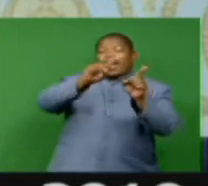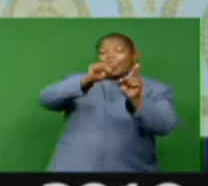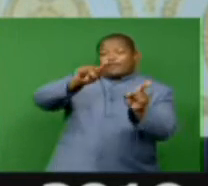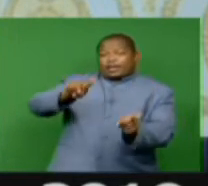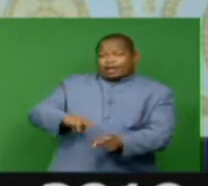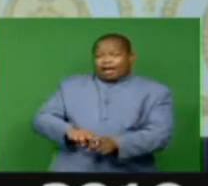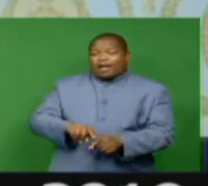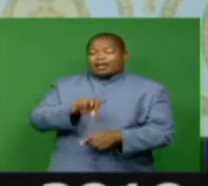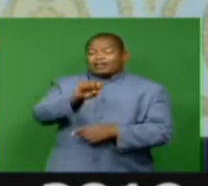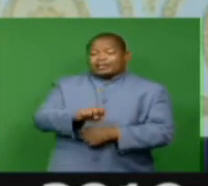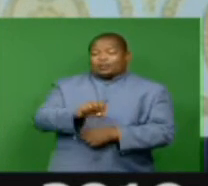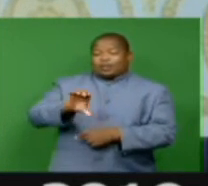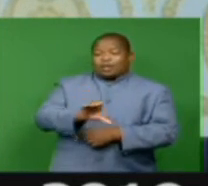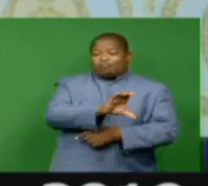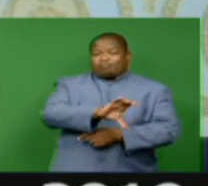the